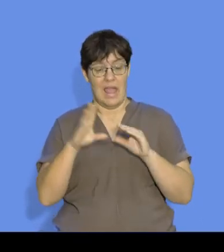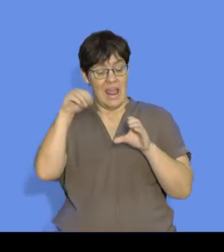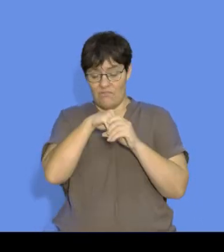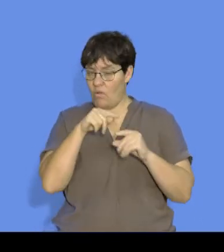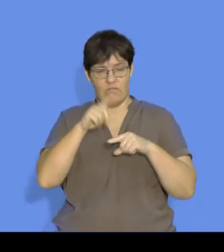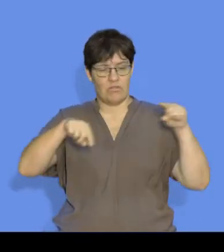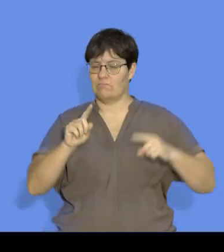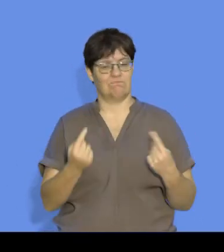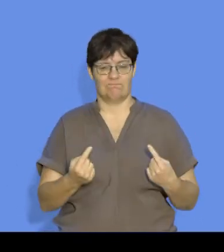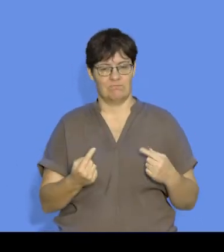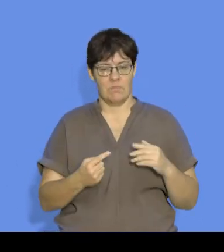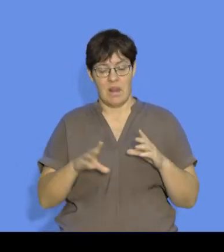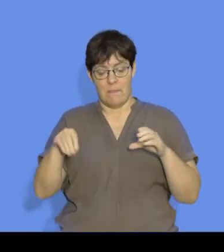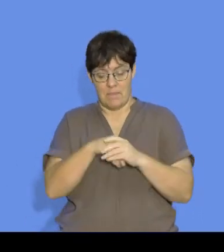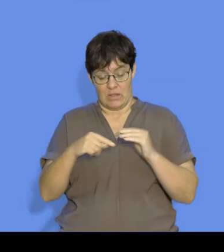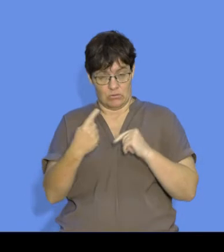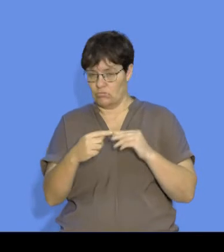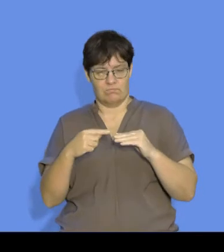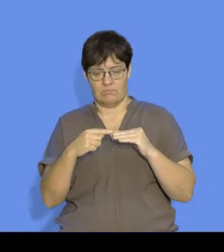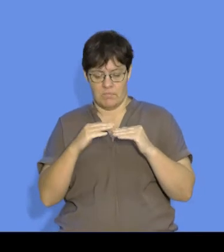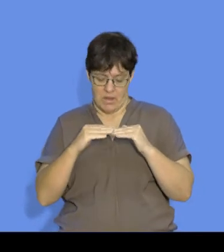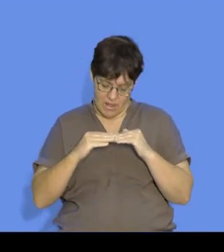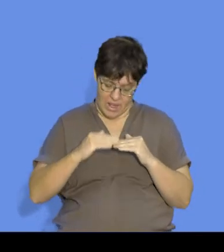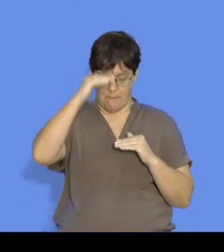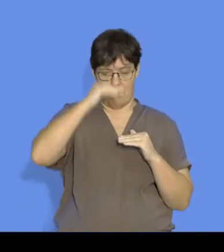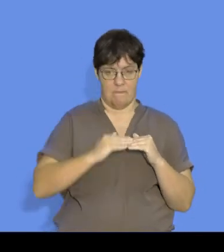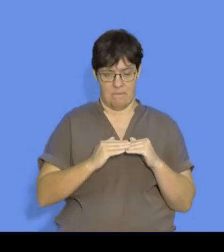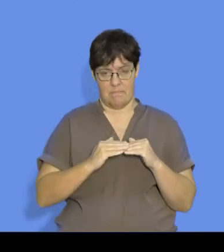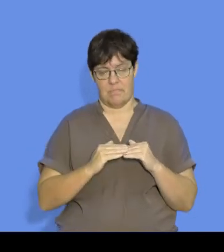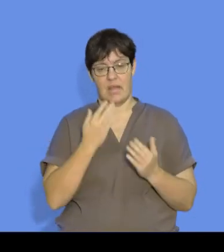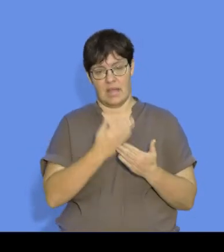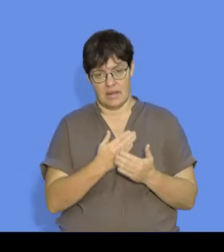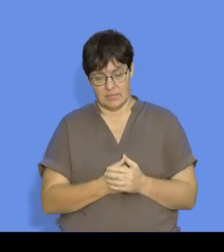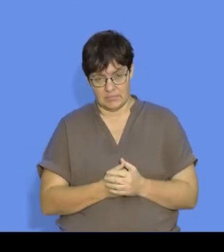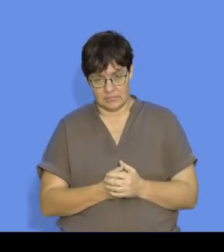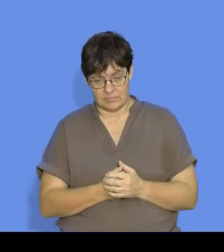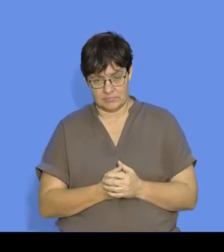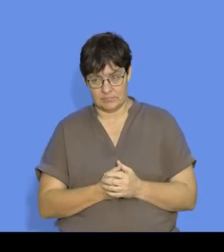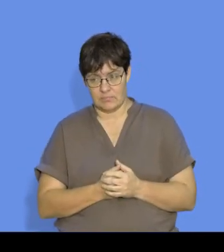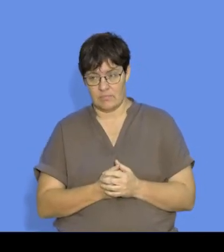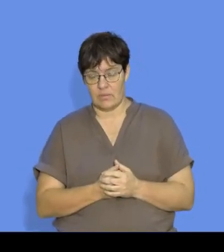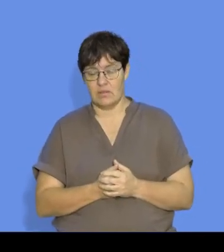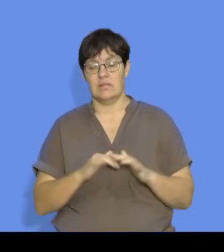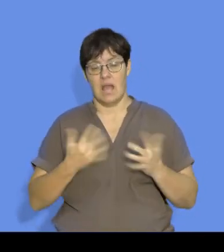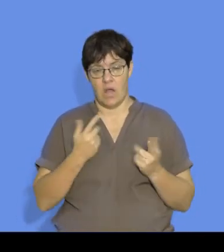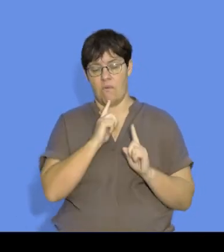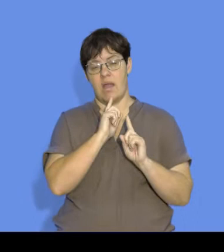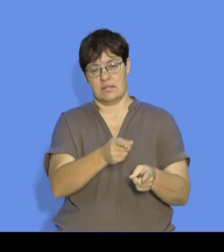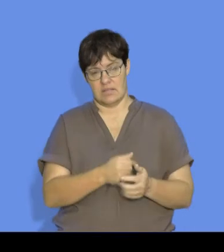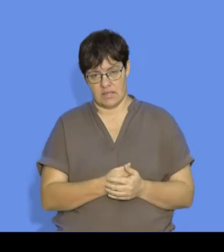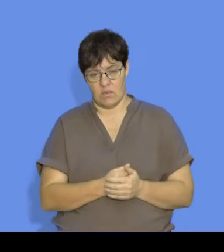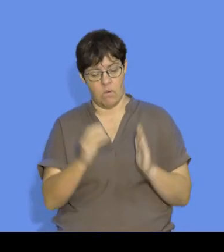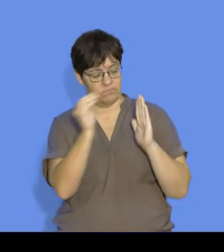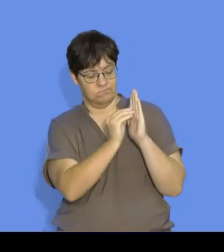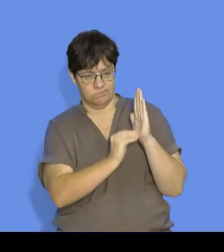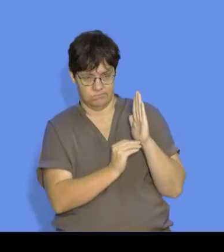not part of the range, so I can't include the bar. It can only be greater than -2, and that's how you then answer